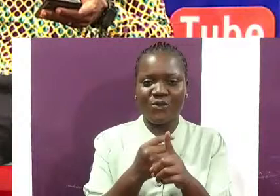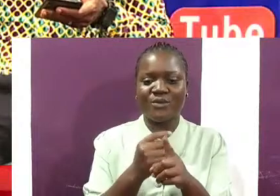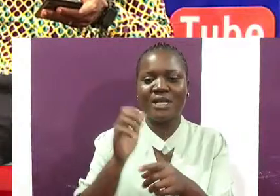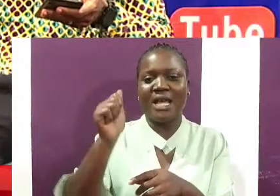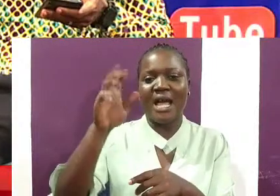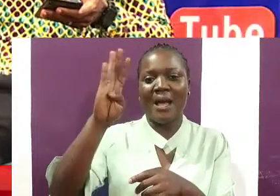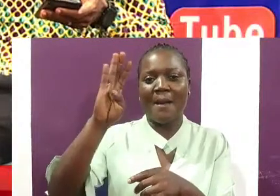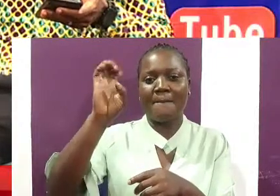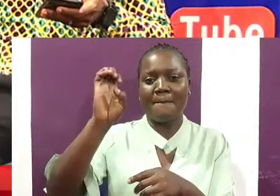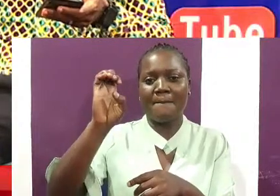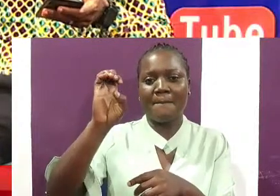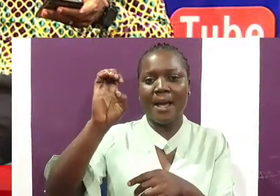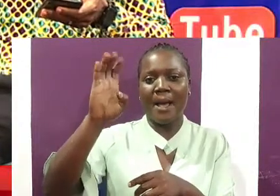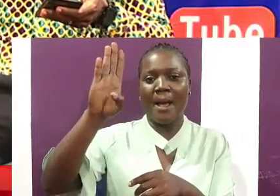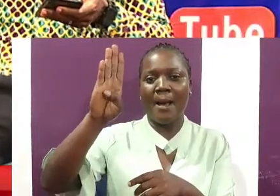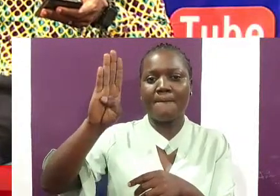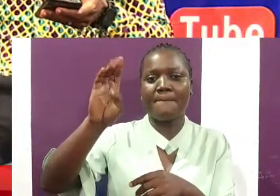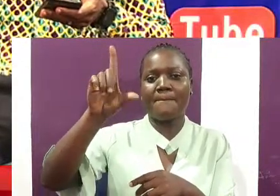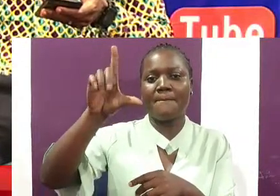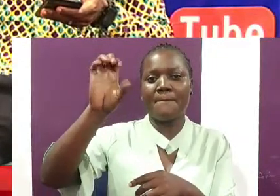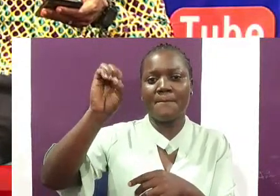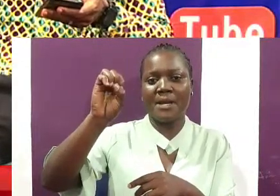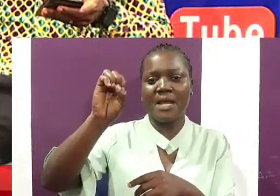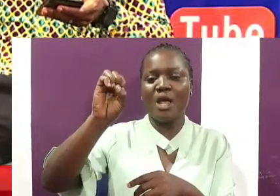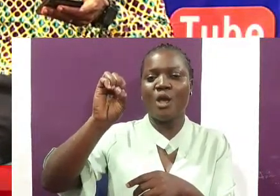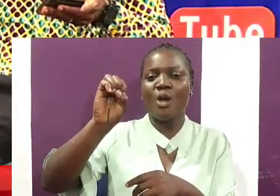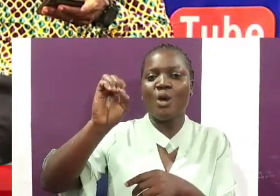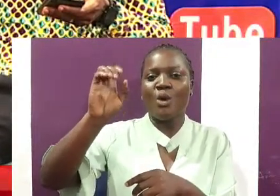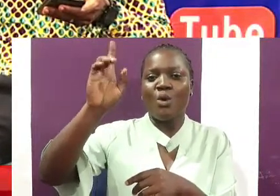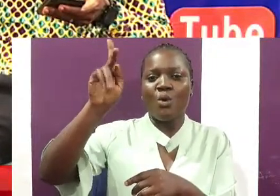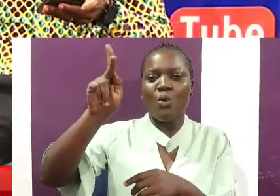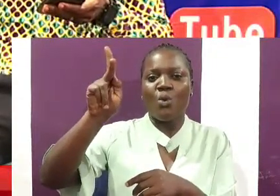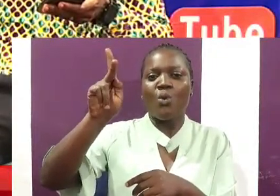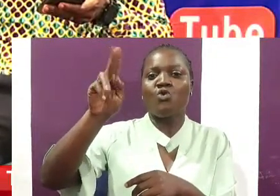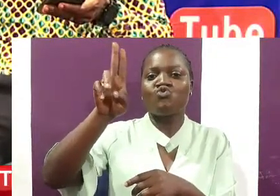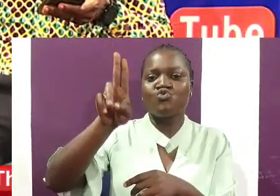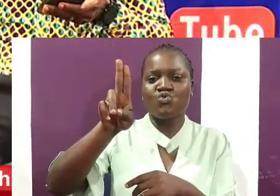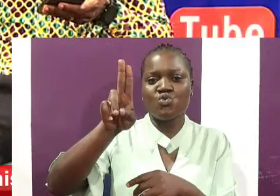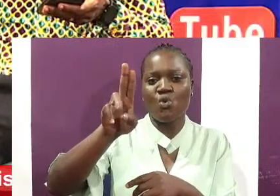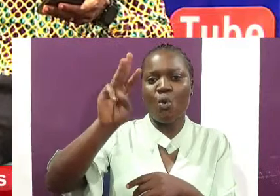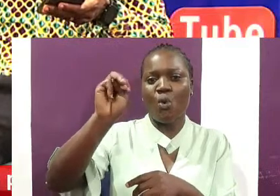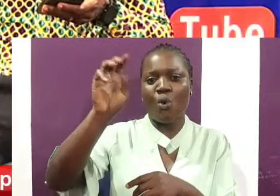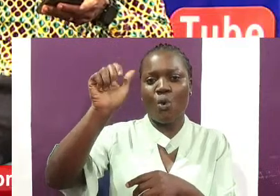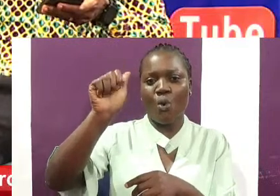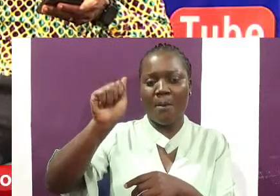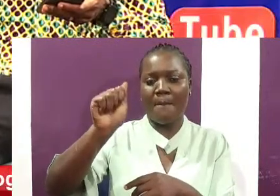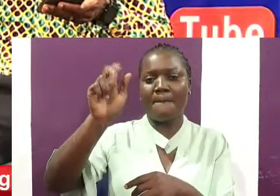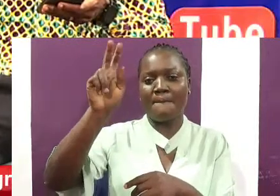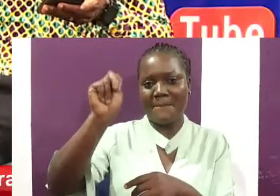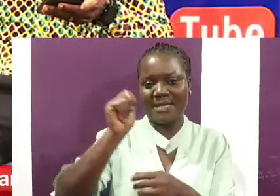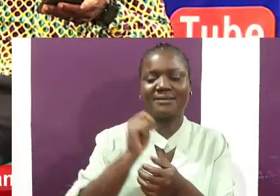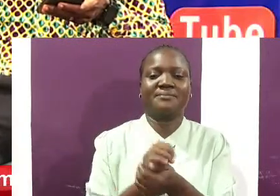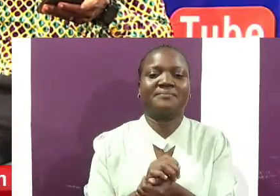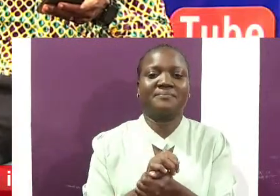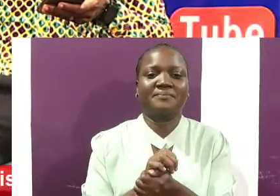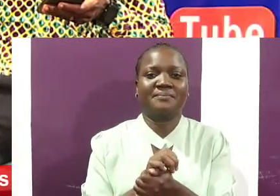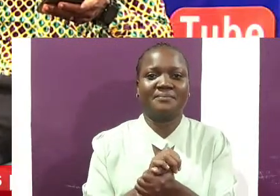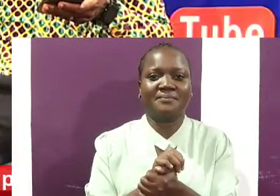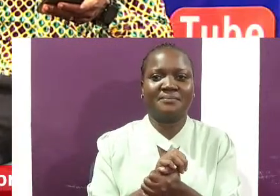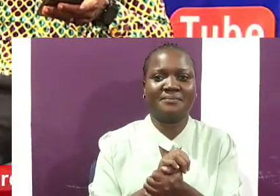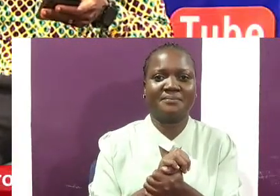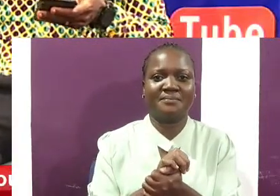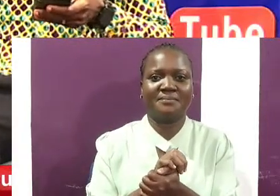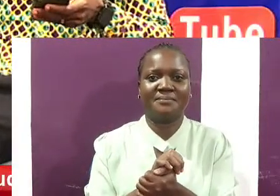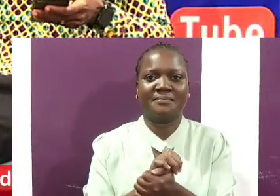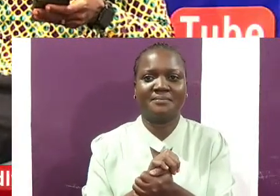Ablekuma Agape Top. Great okay. Work brethren. Alex James so say hey. And France for nyina ba mu. Ah. Omo join I